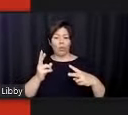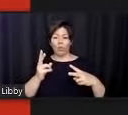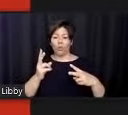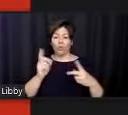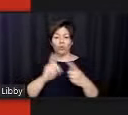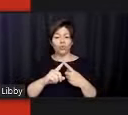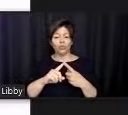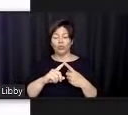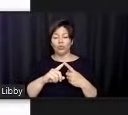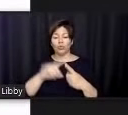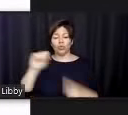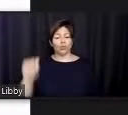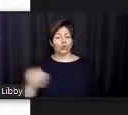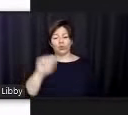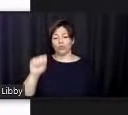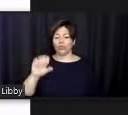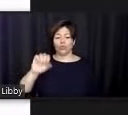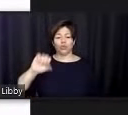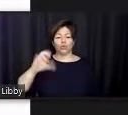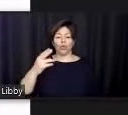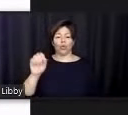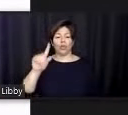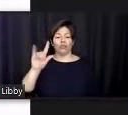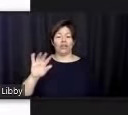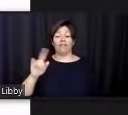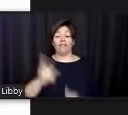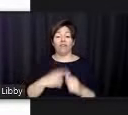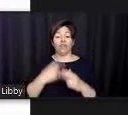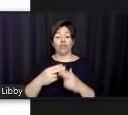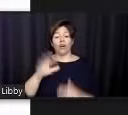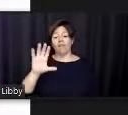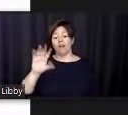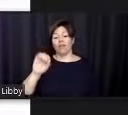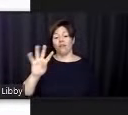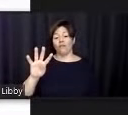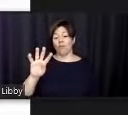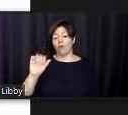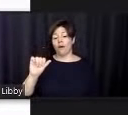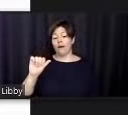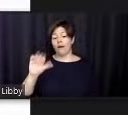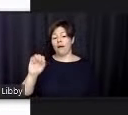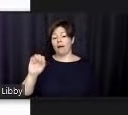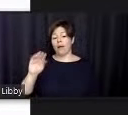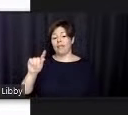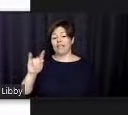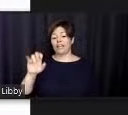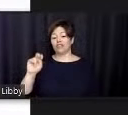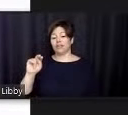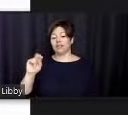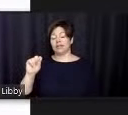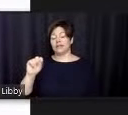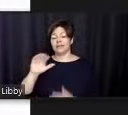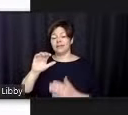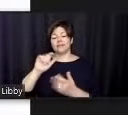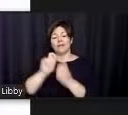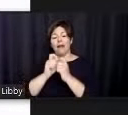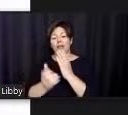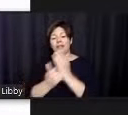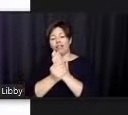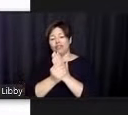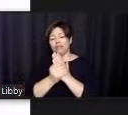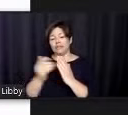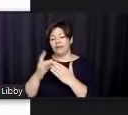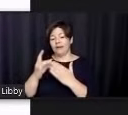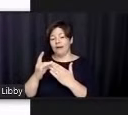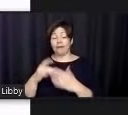Schoology website. The first one is a 504 accommodations guide. Many school districts and many individuals